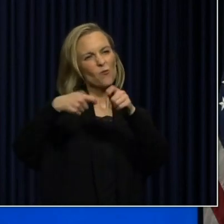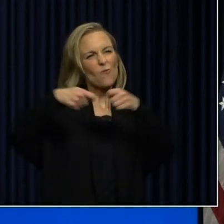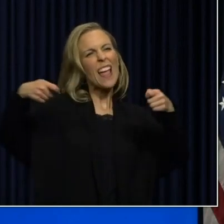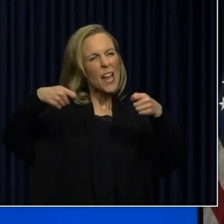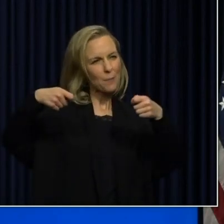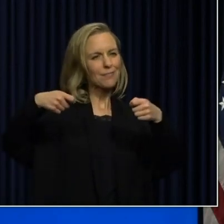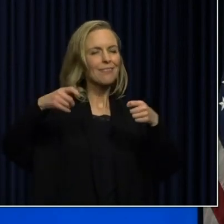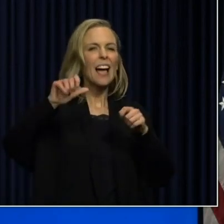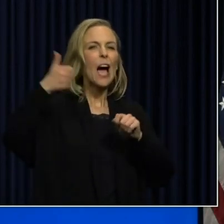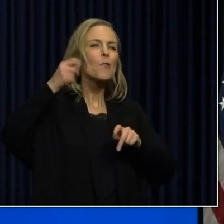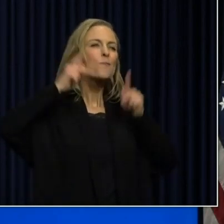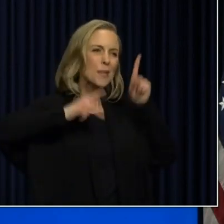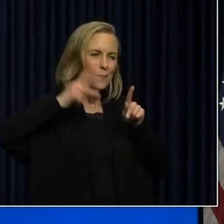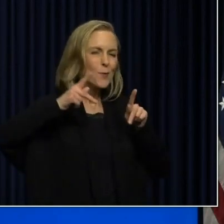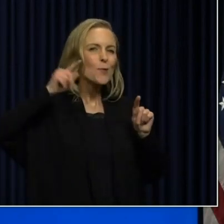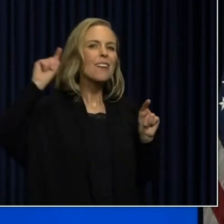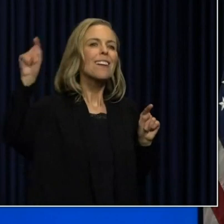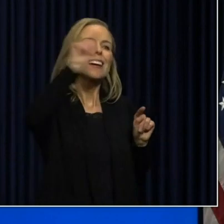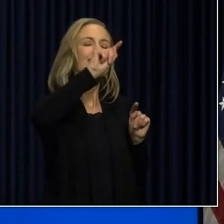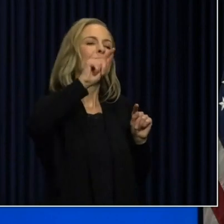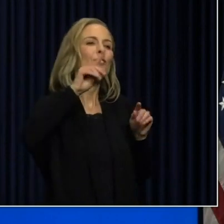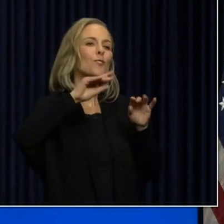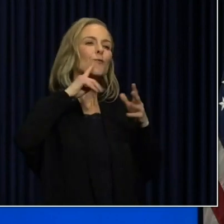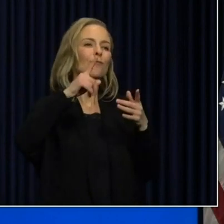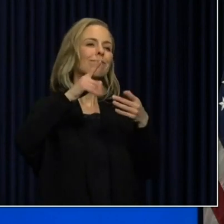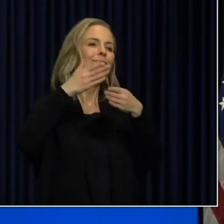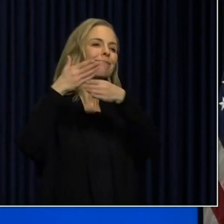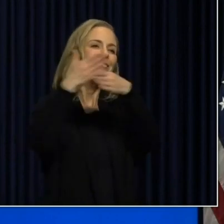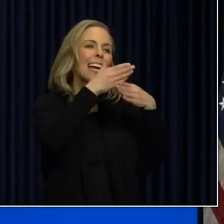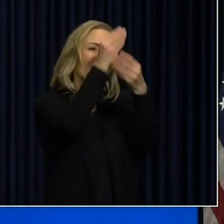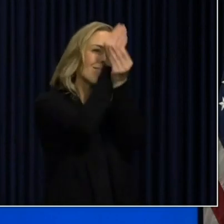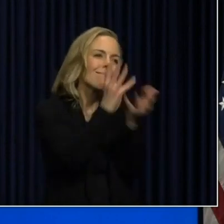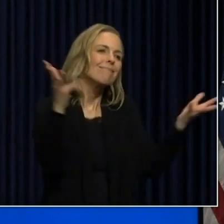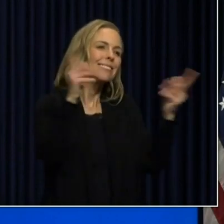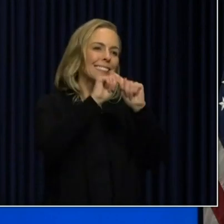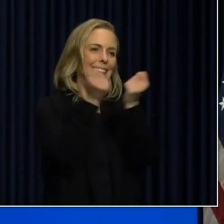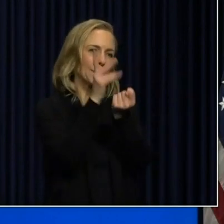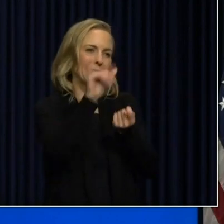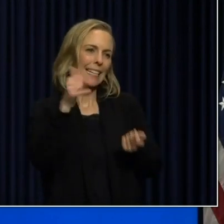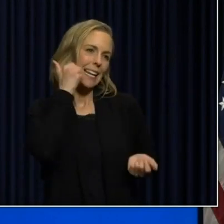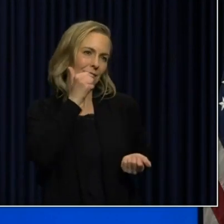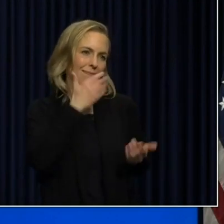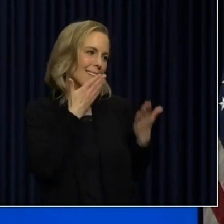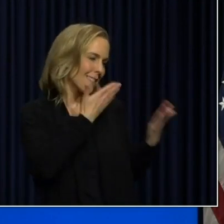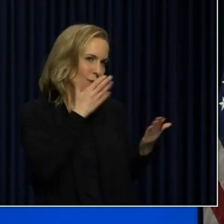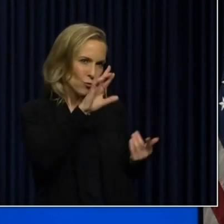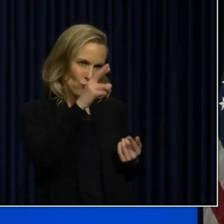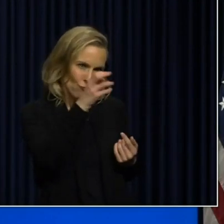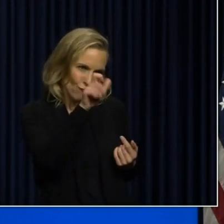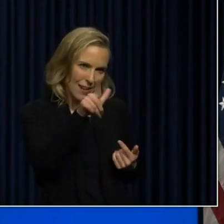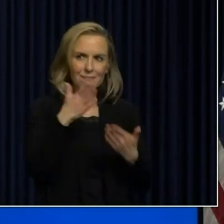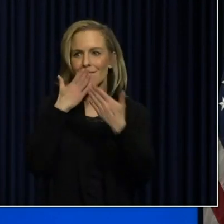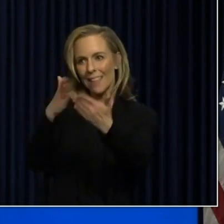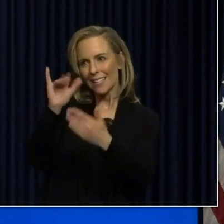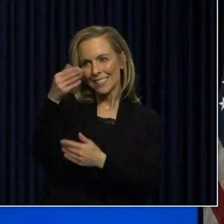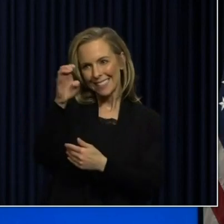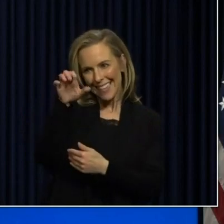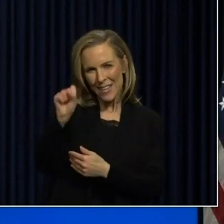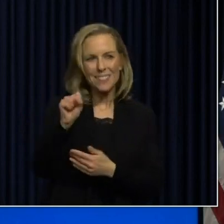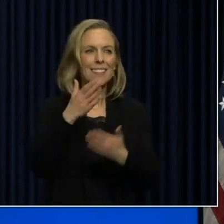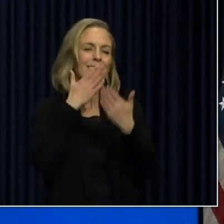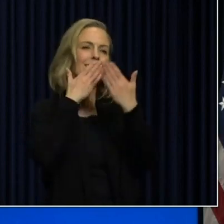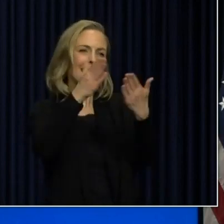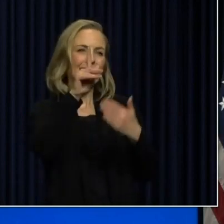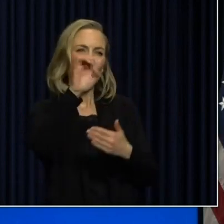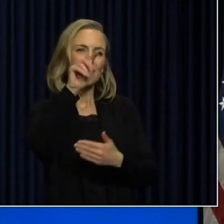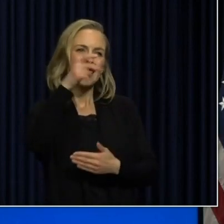some other individuals out there spreading the message of Team Kentucky every day. Thank you, Rachel. Thank you, James. Thank you,